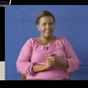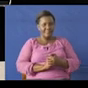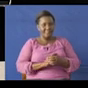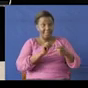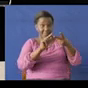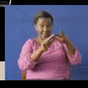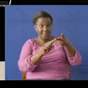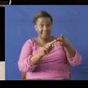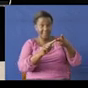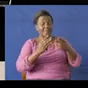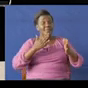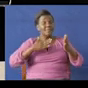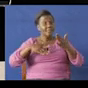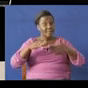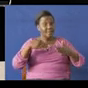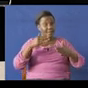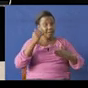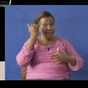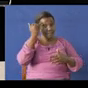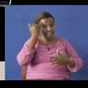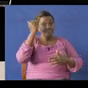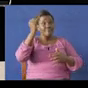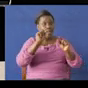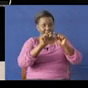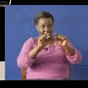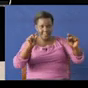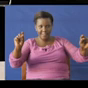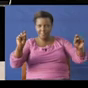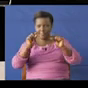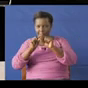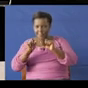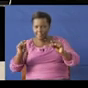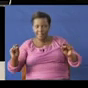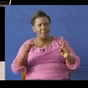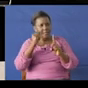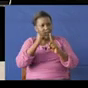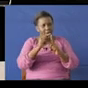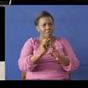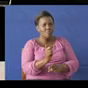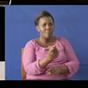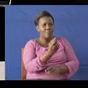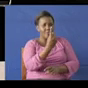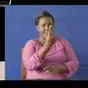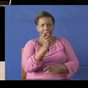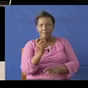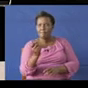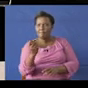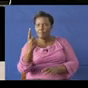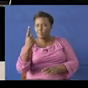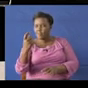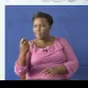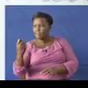meanings. Secondly, I would like you to construct a sentence for each of the words that I've